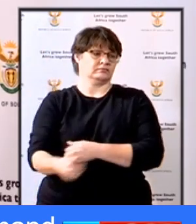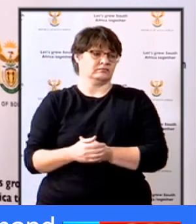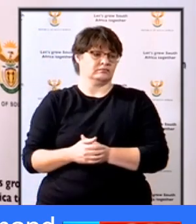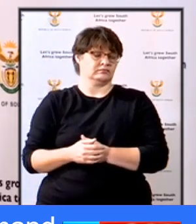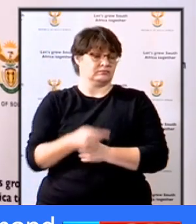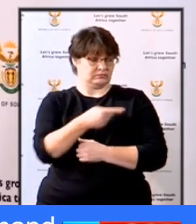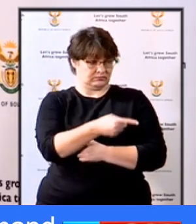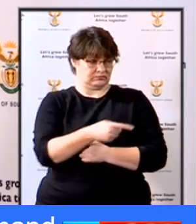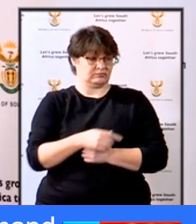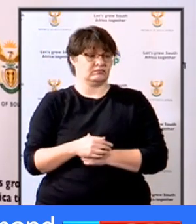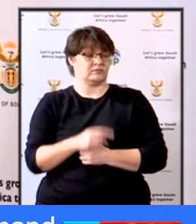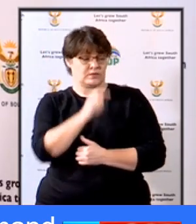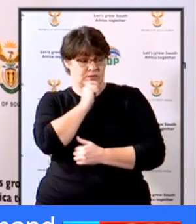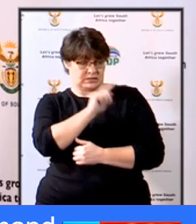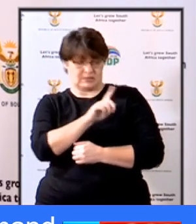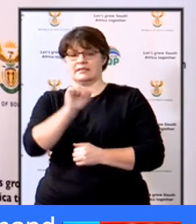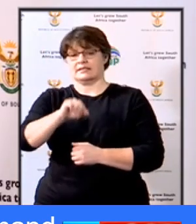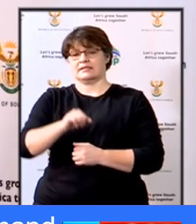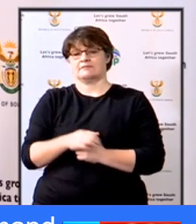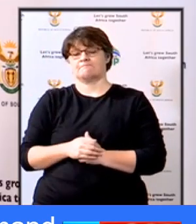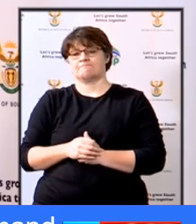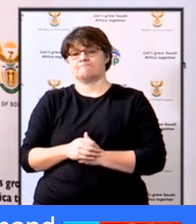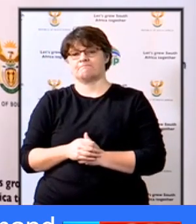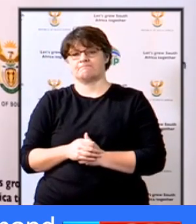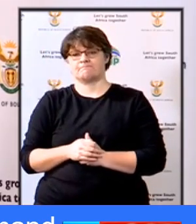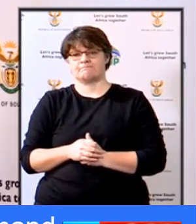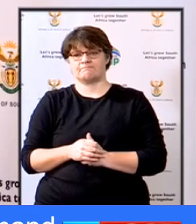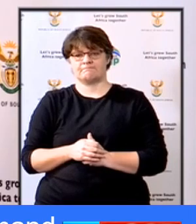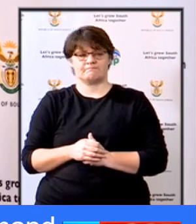Yeah, you can use that one. Yeah, it's fine.